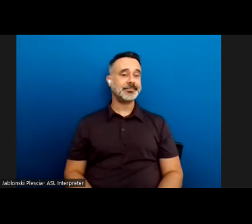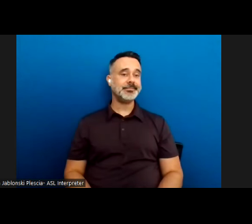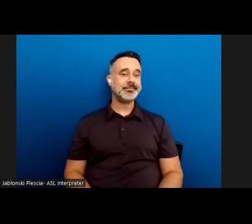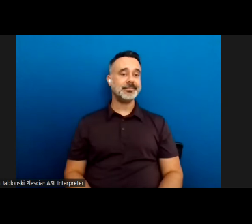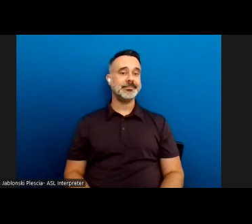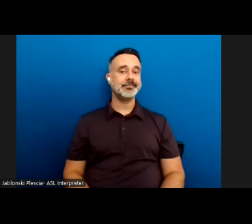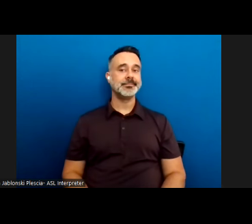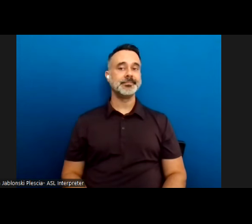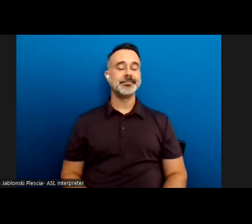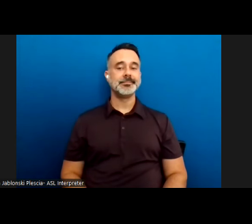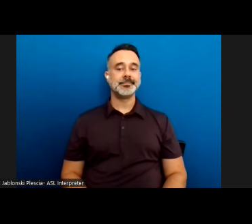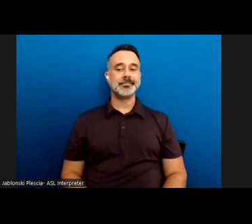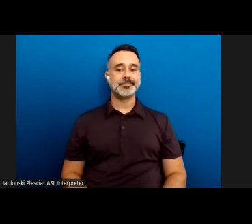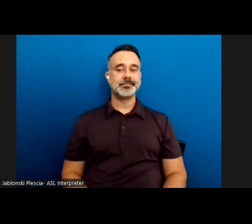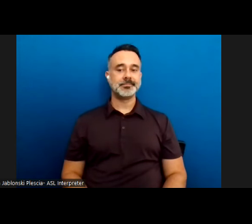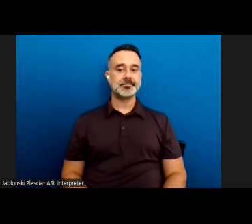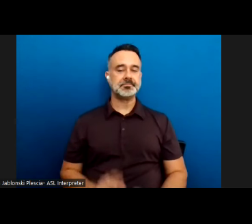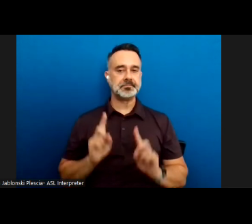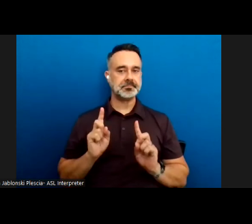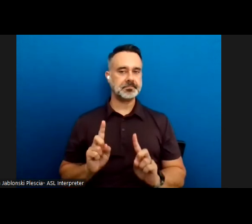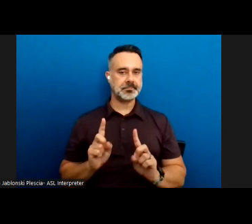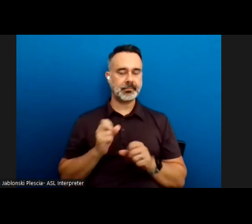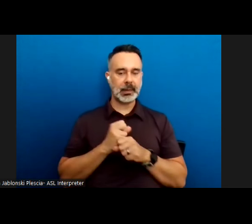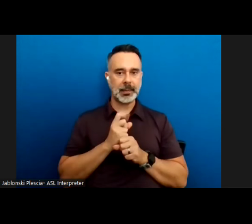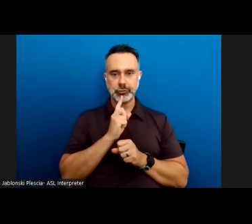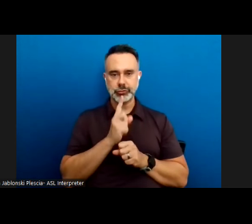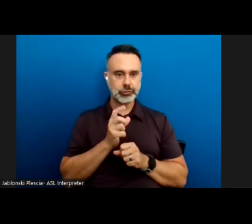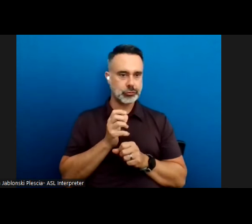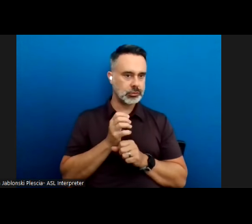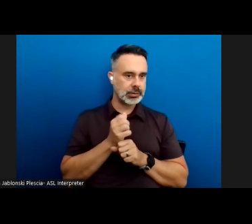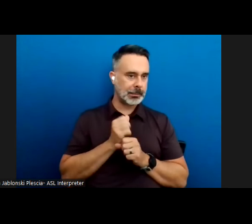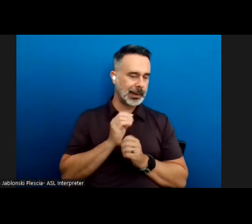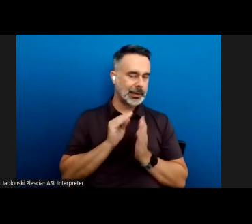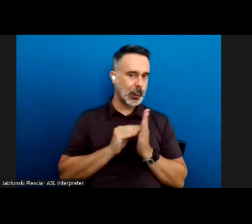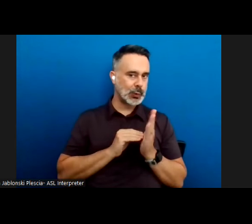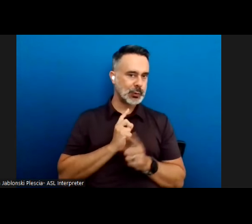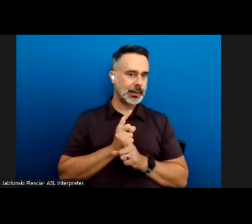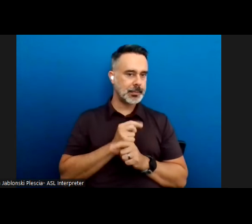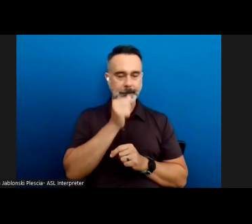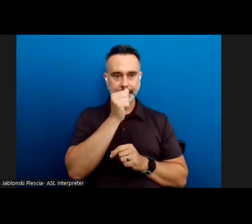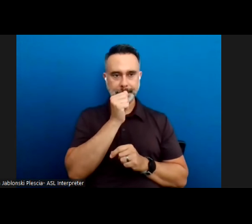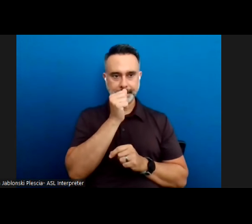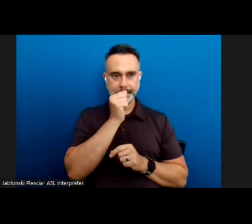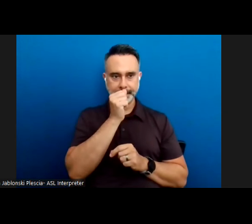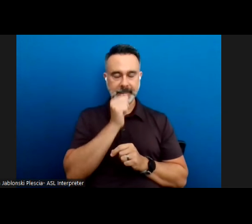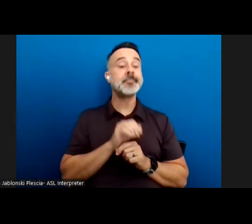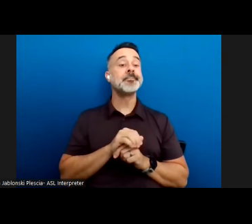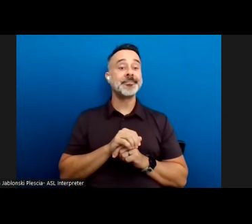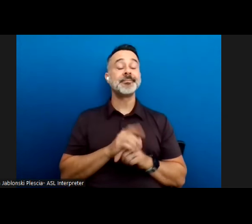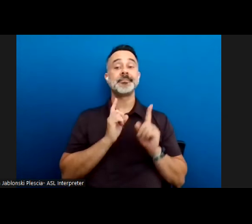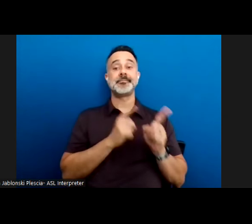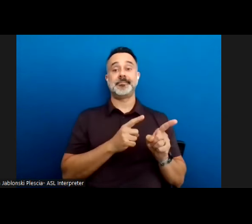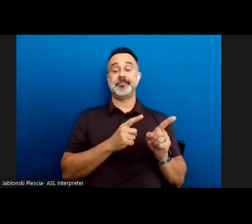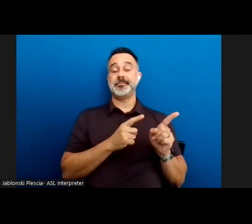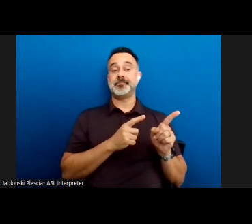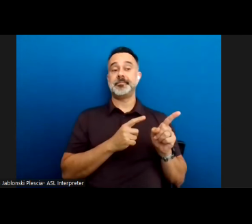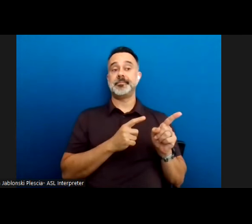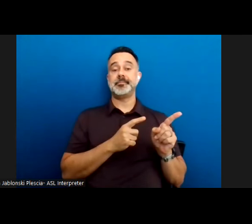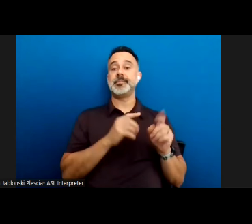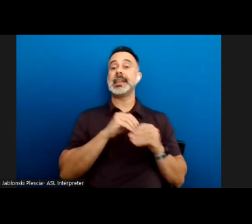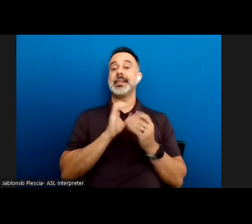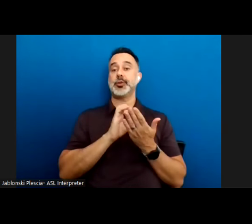Just a moment here. I want to just make sure I'm getting my notes that I wanted to talk about. This is a piece about in the curriculum